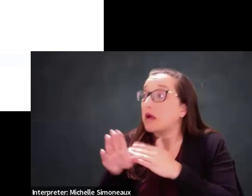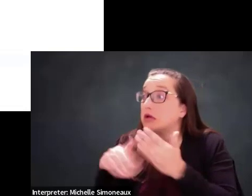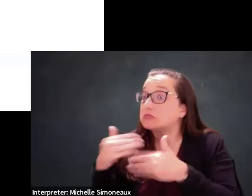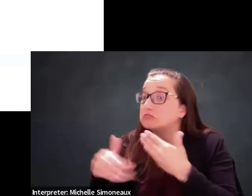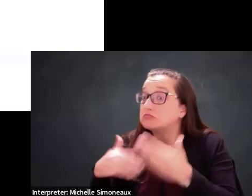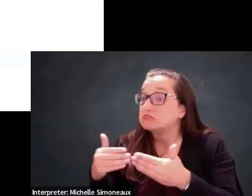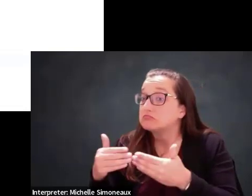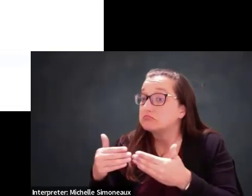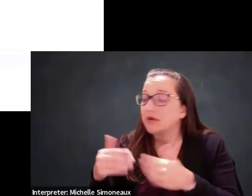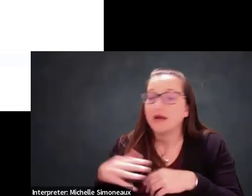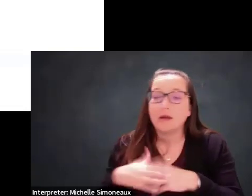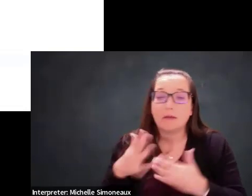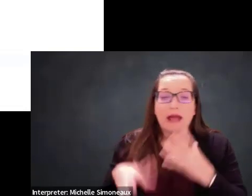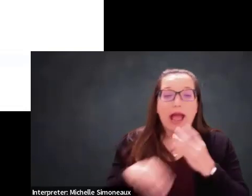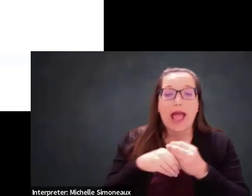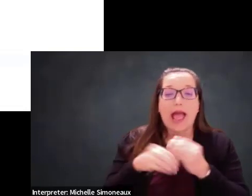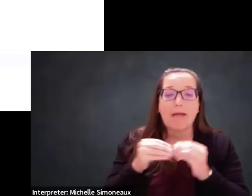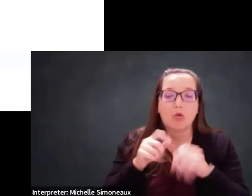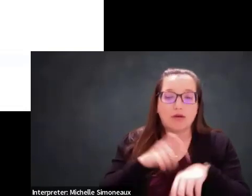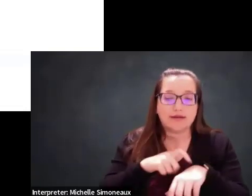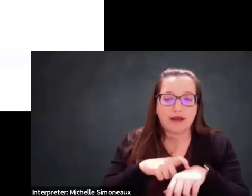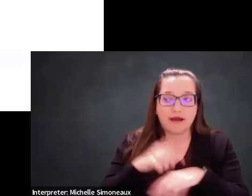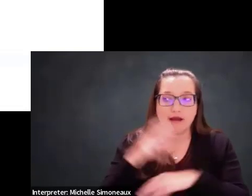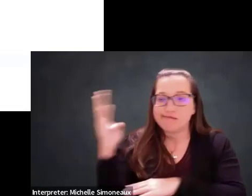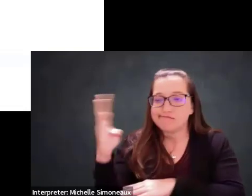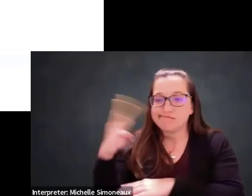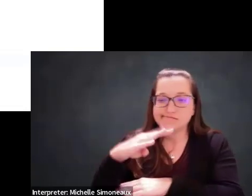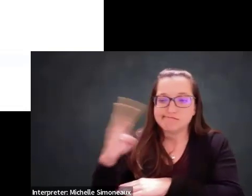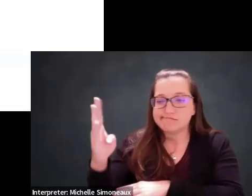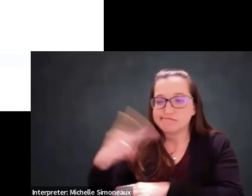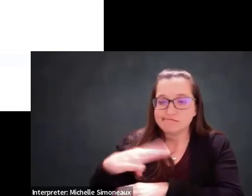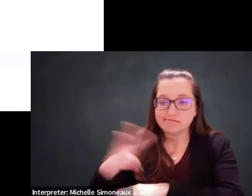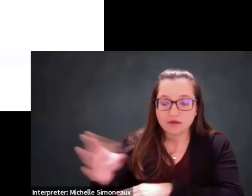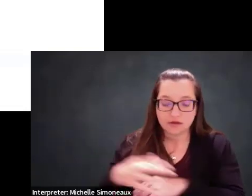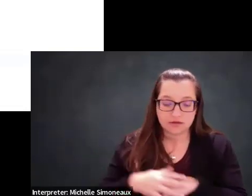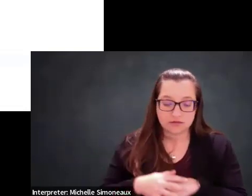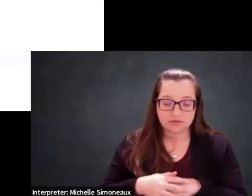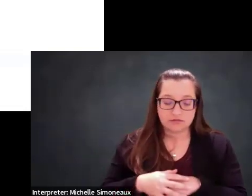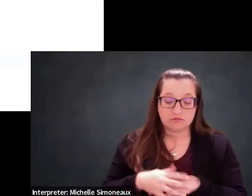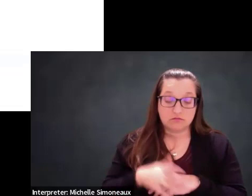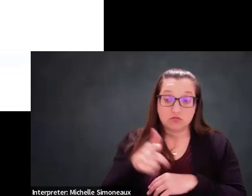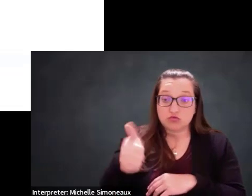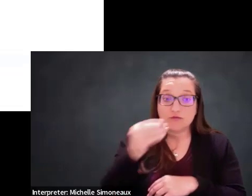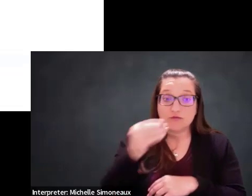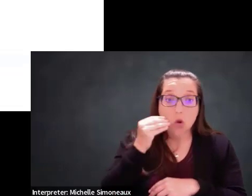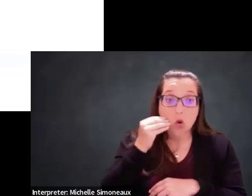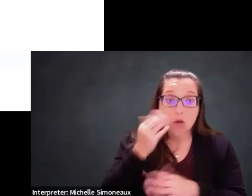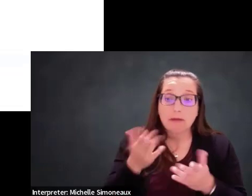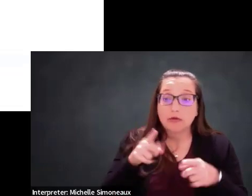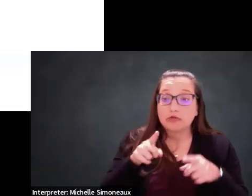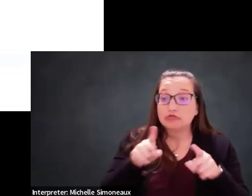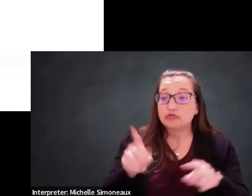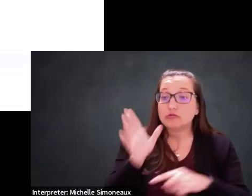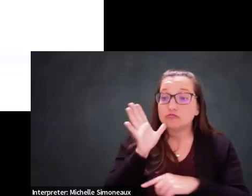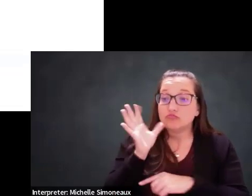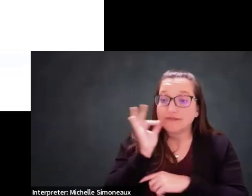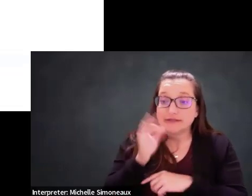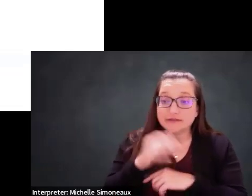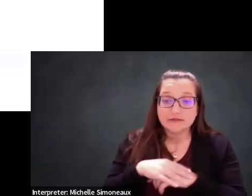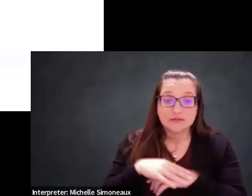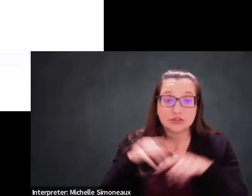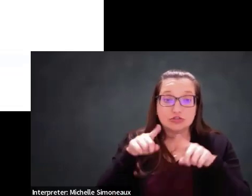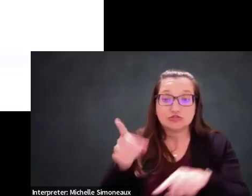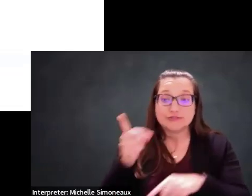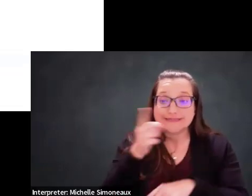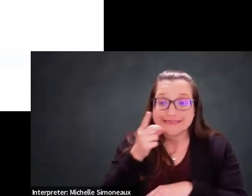another period of the day or another time of day. So for home, maybe you just wanted to have it out at breakfast time and dinner time. And then you slowly add,